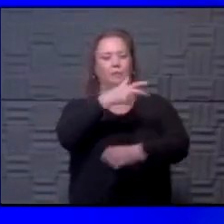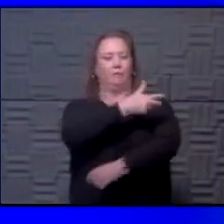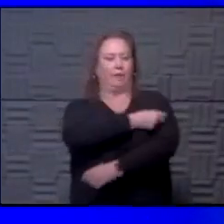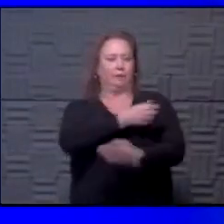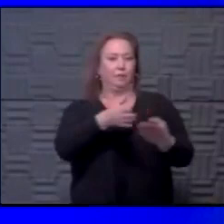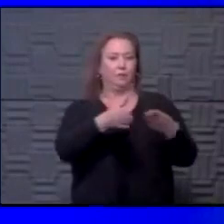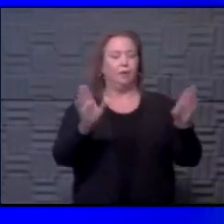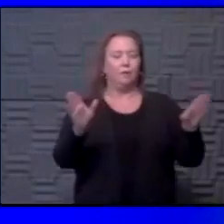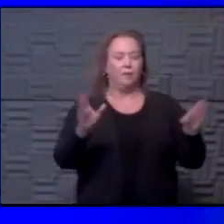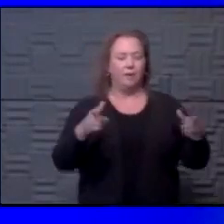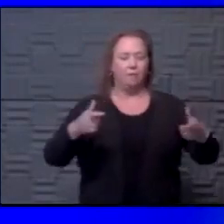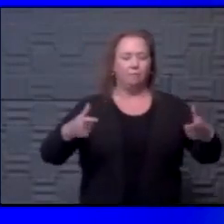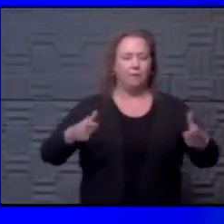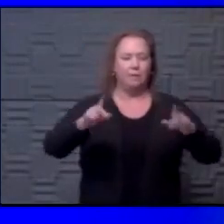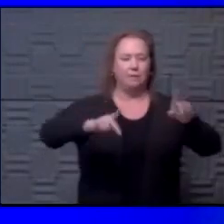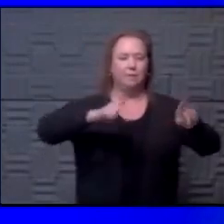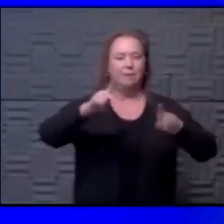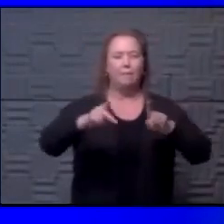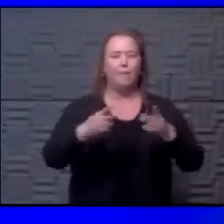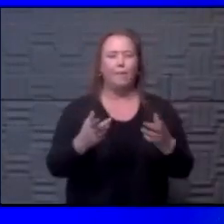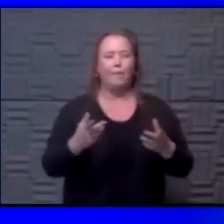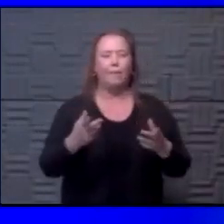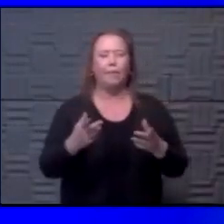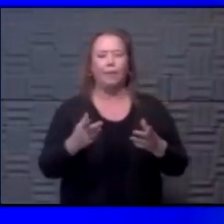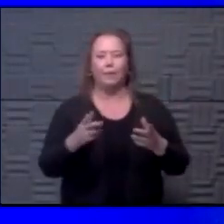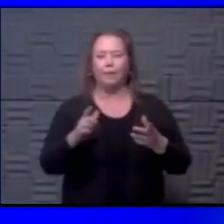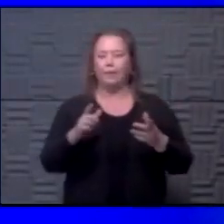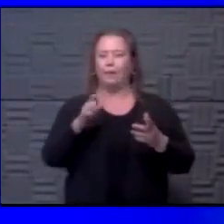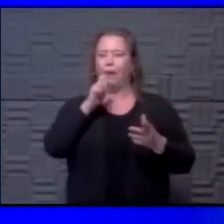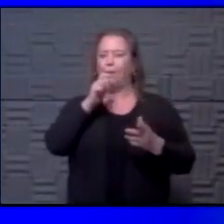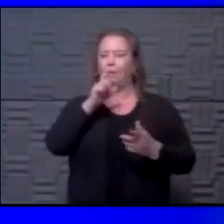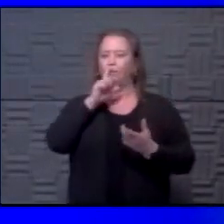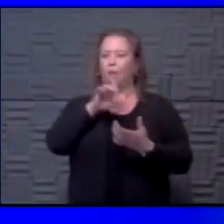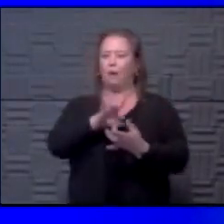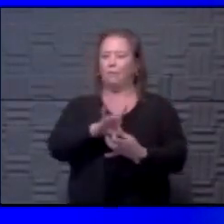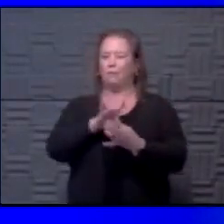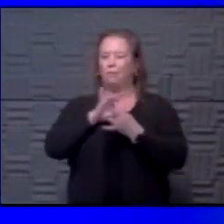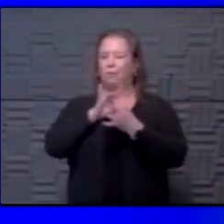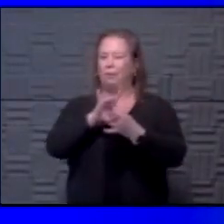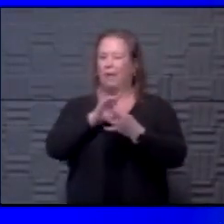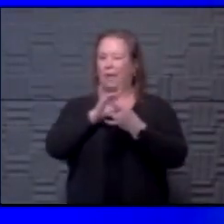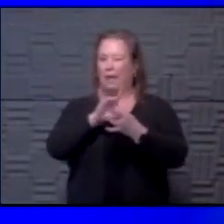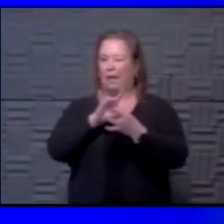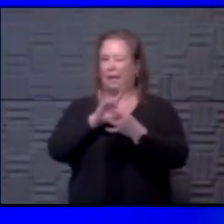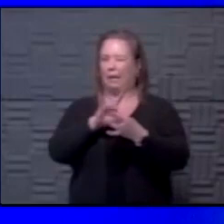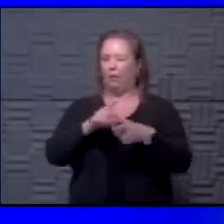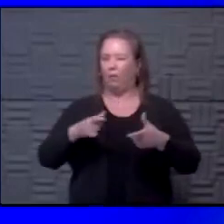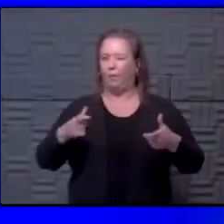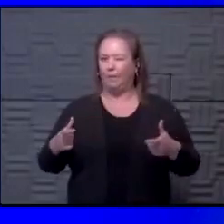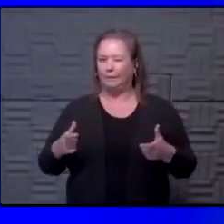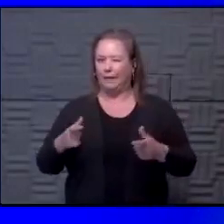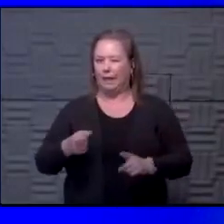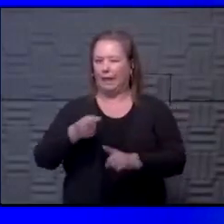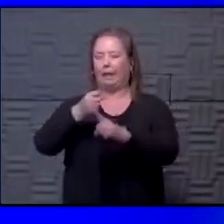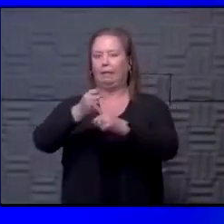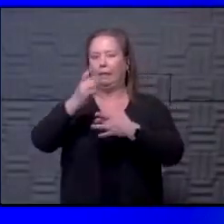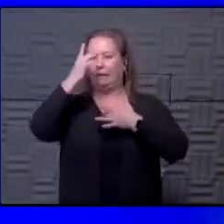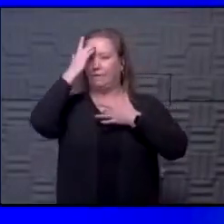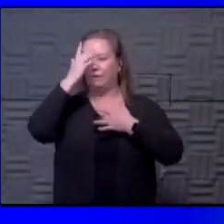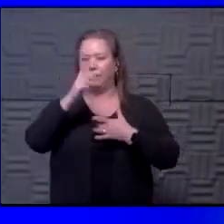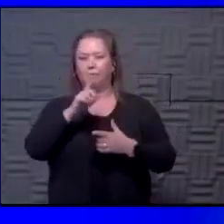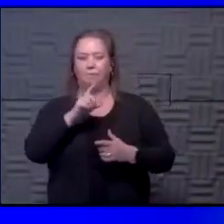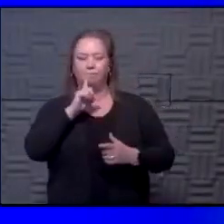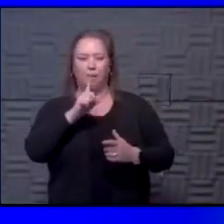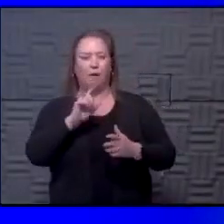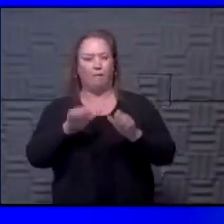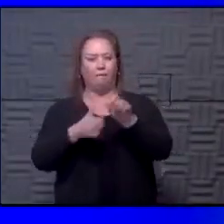in obesity. I don't know how much is related to the vaccine and obesity, or if it's just obesity and getting the infection itself. So